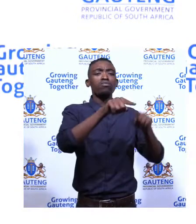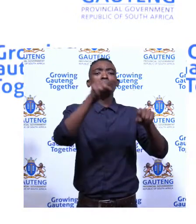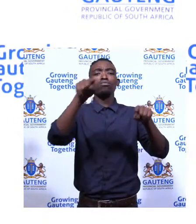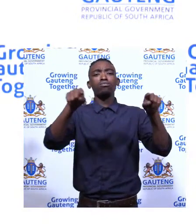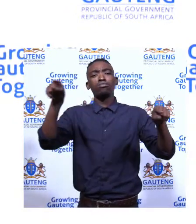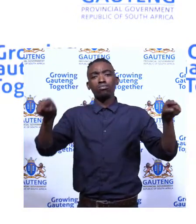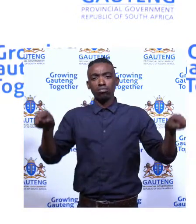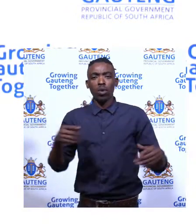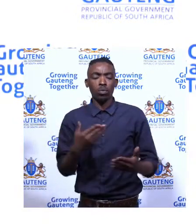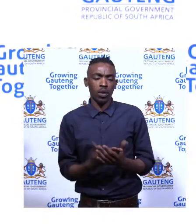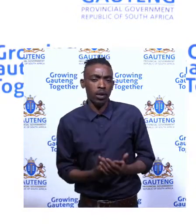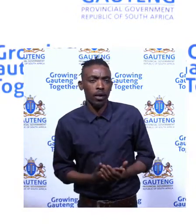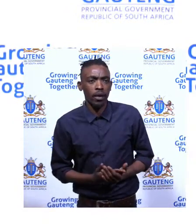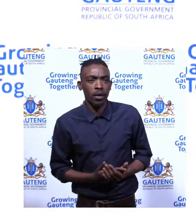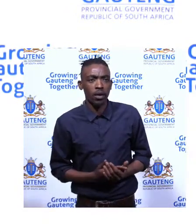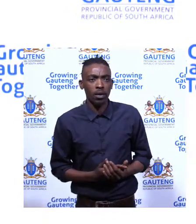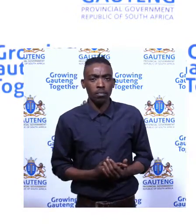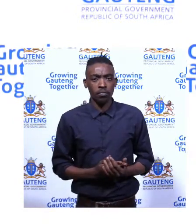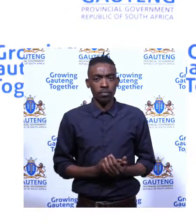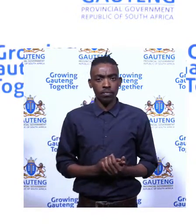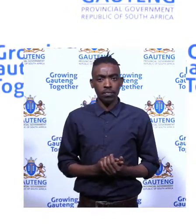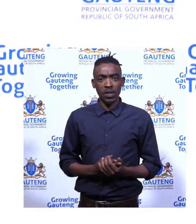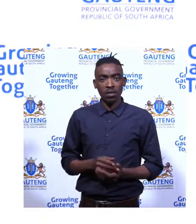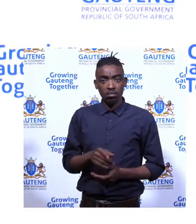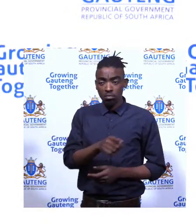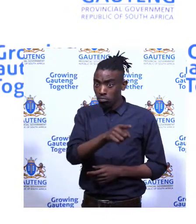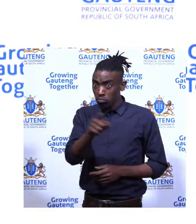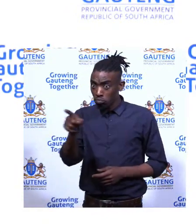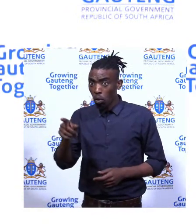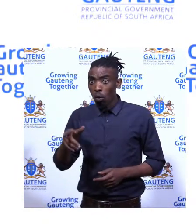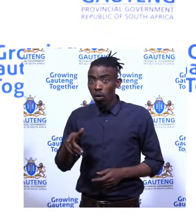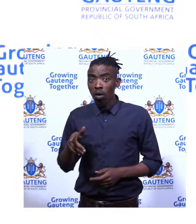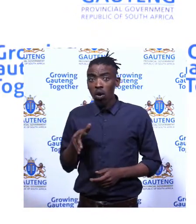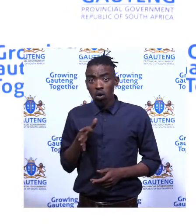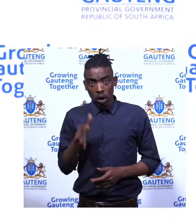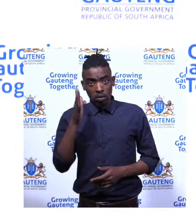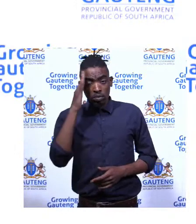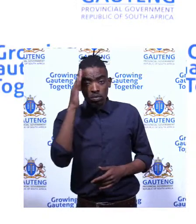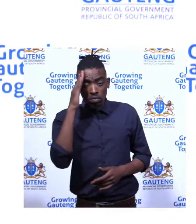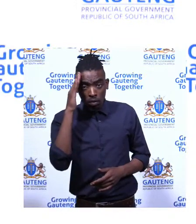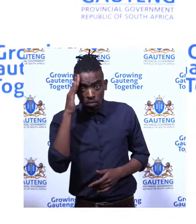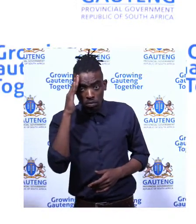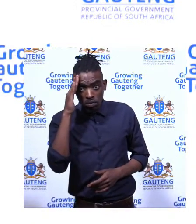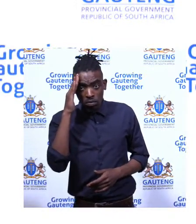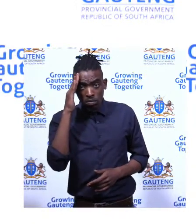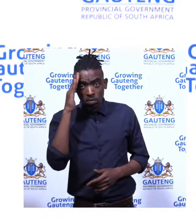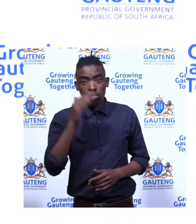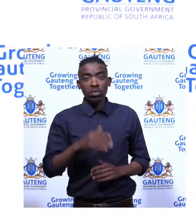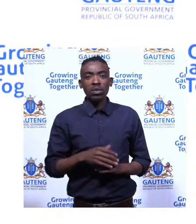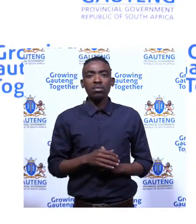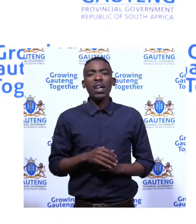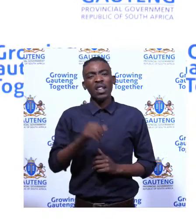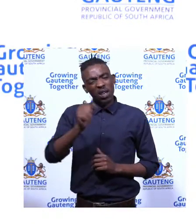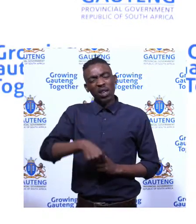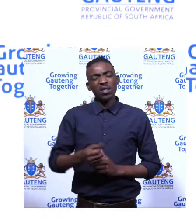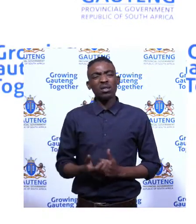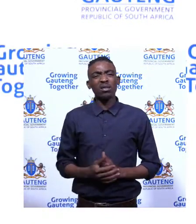is gradual. So if you want to know what our approach to these issues would be, is that,